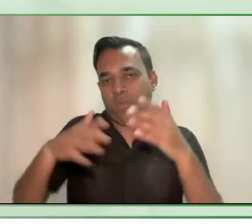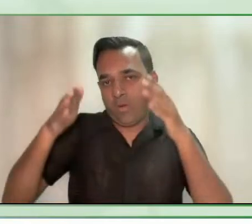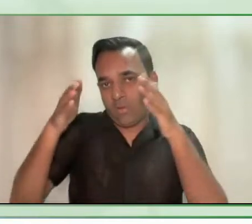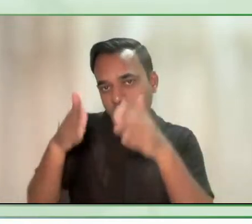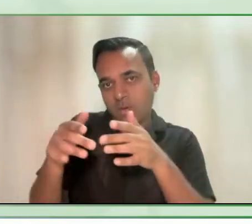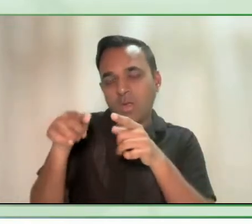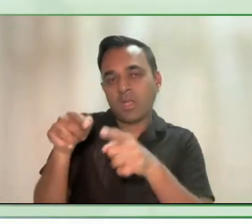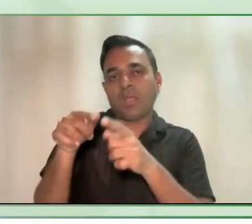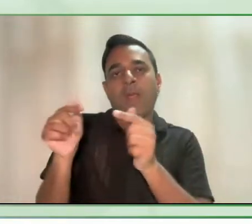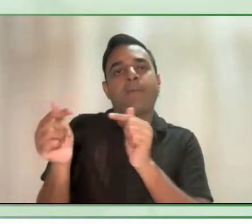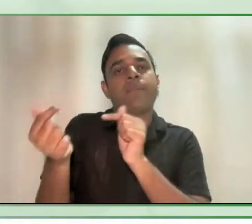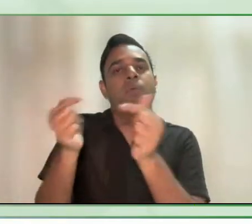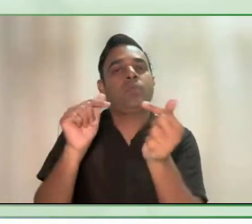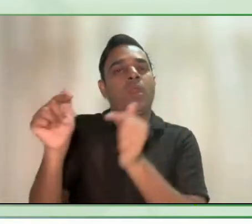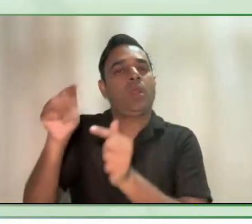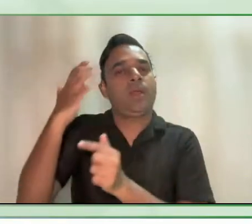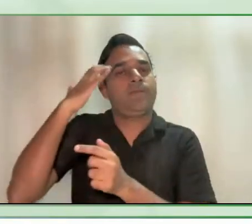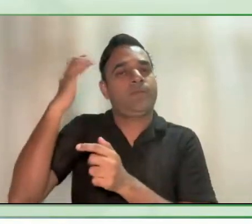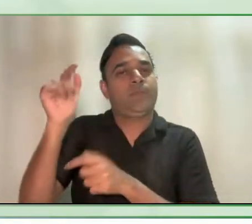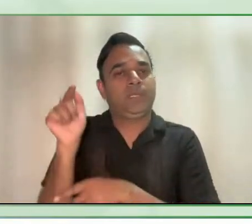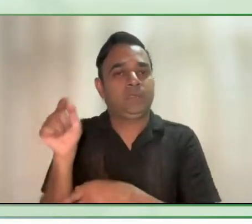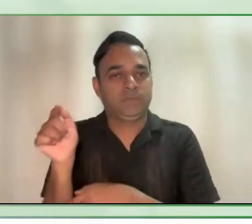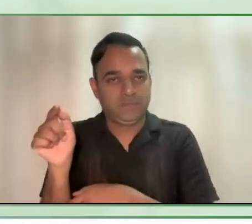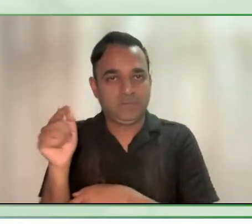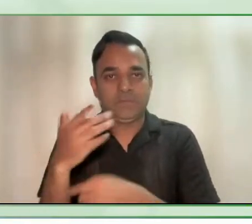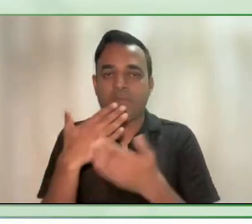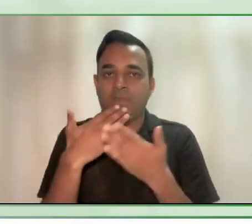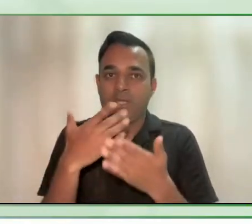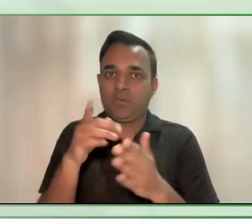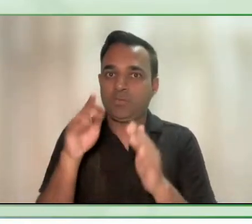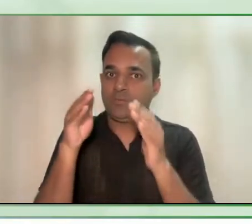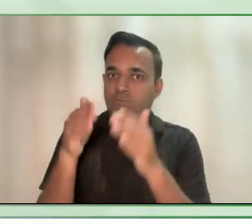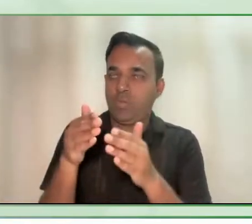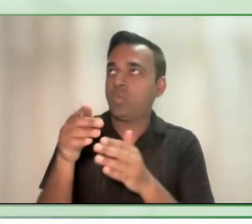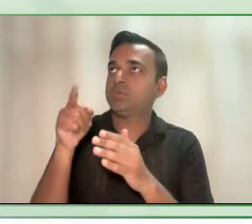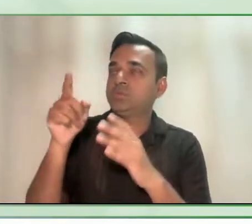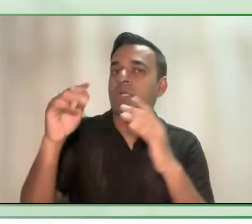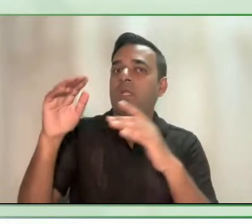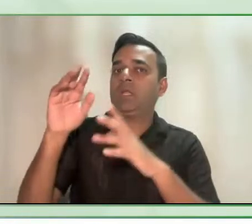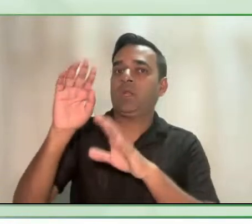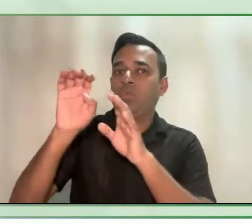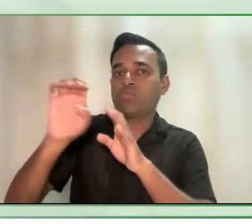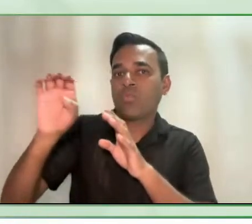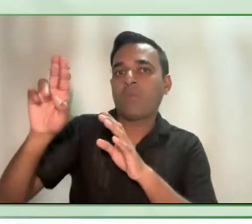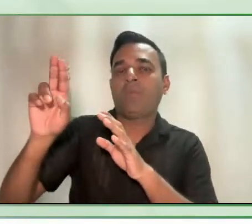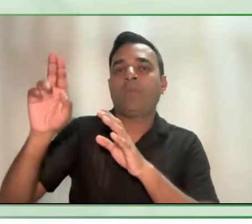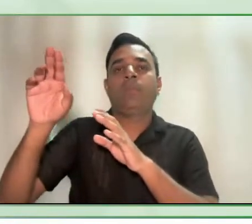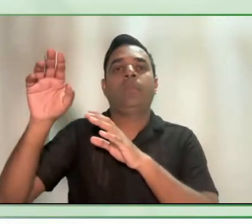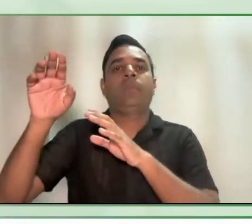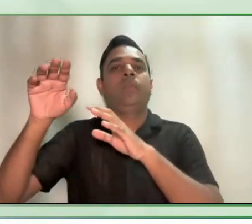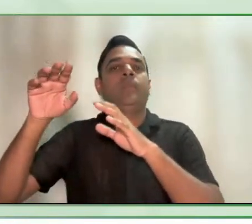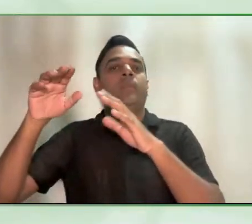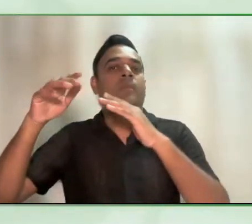your vision to get access to business of arts for people with disabilities?